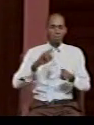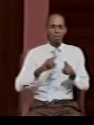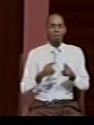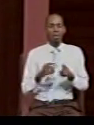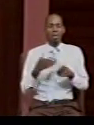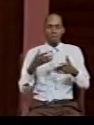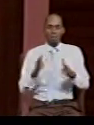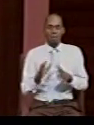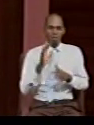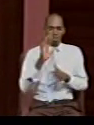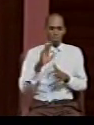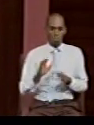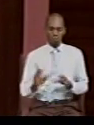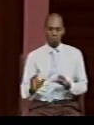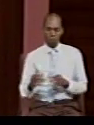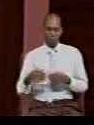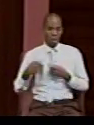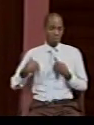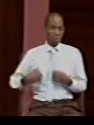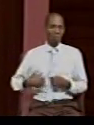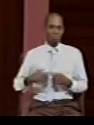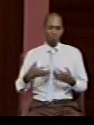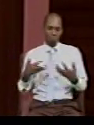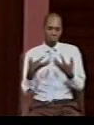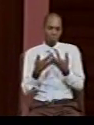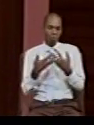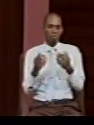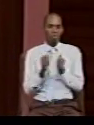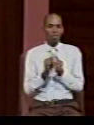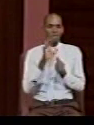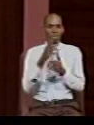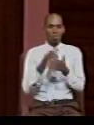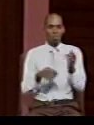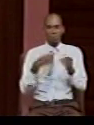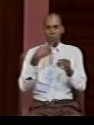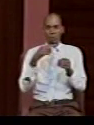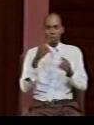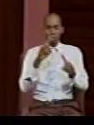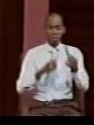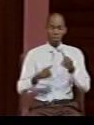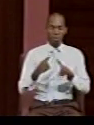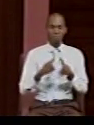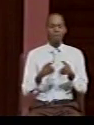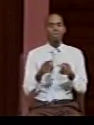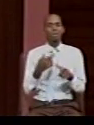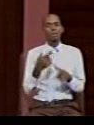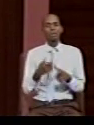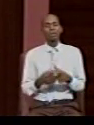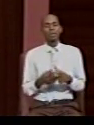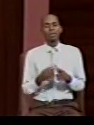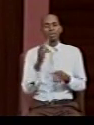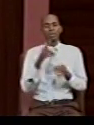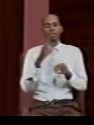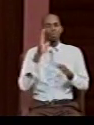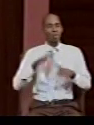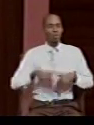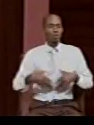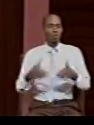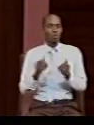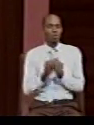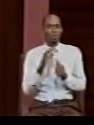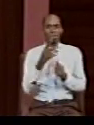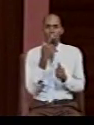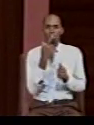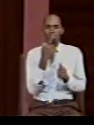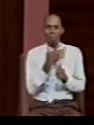that confession, that if thou shalt confess with thy mouth the Lord Jesus, and shall believe in